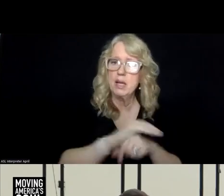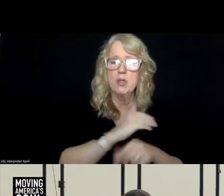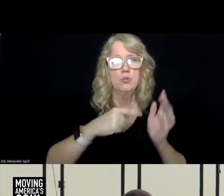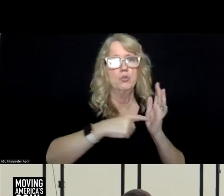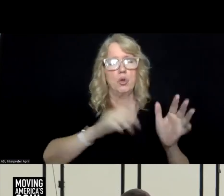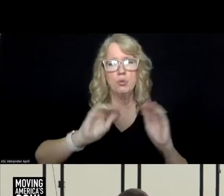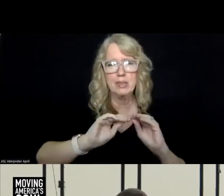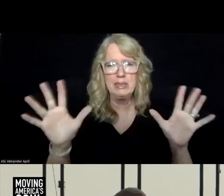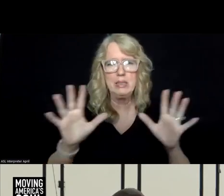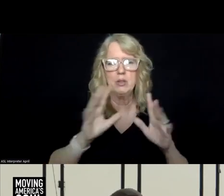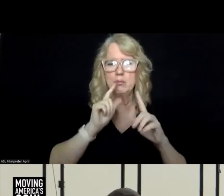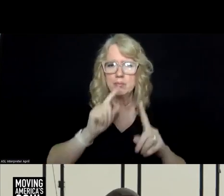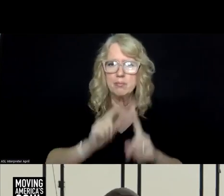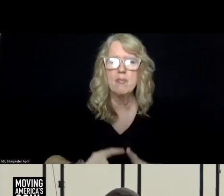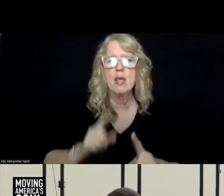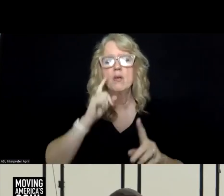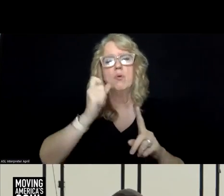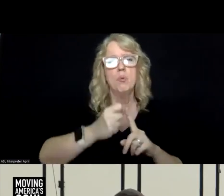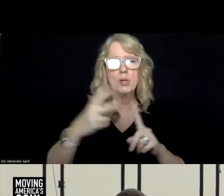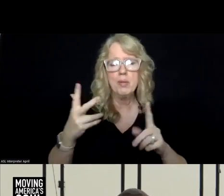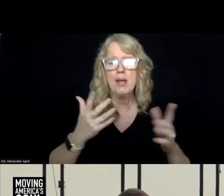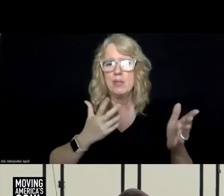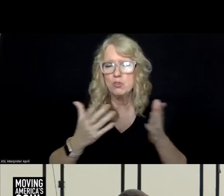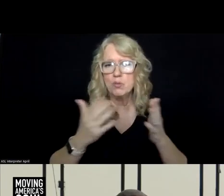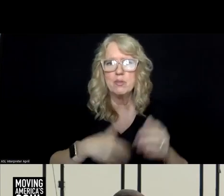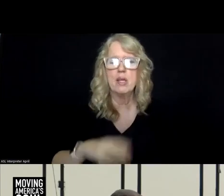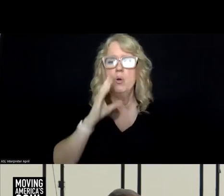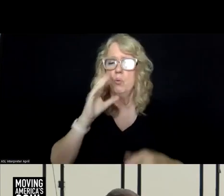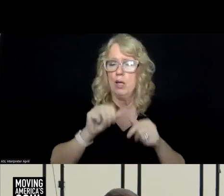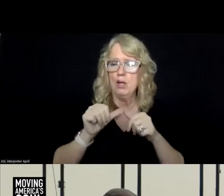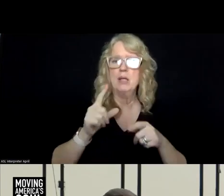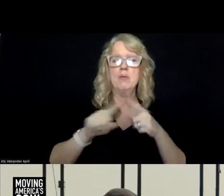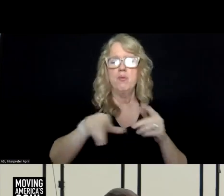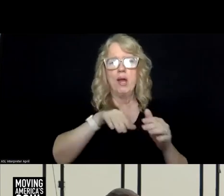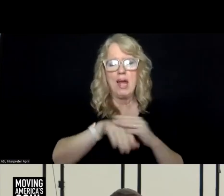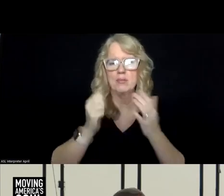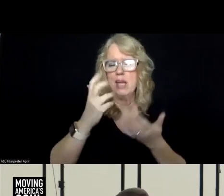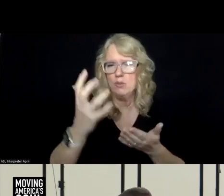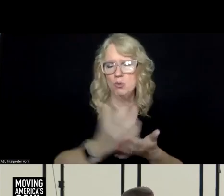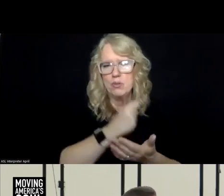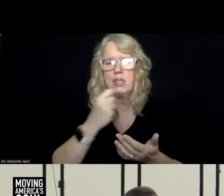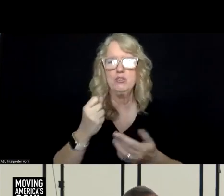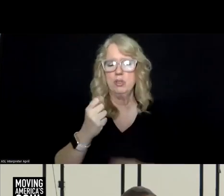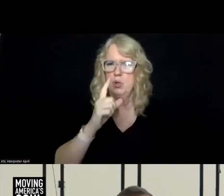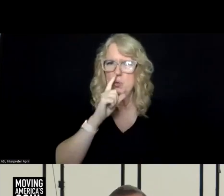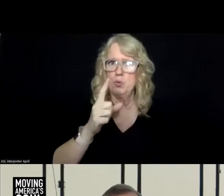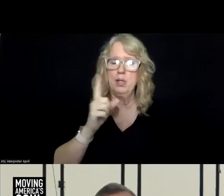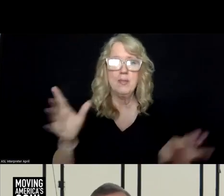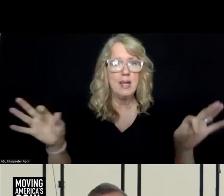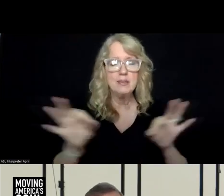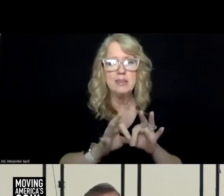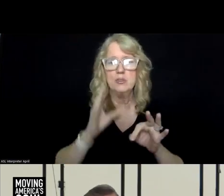clear framework for expanding those services and increasing access and utilization, which is really essential